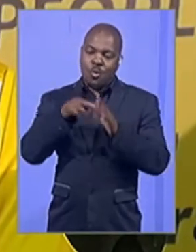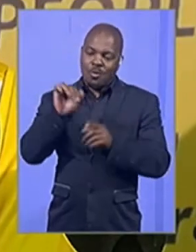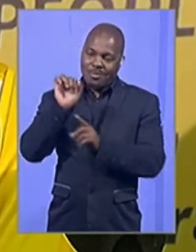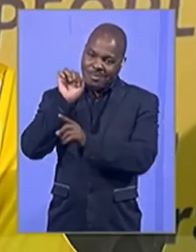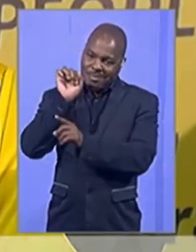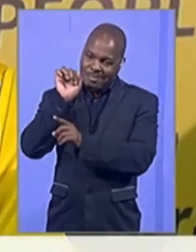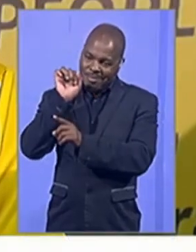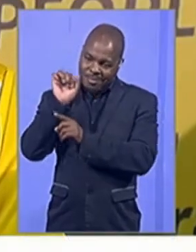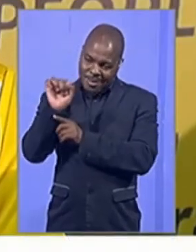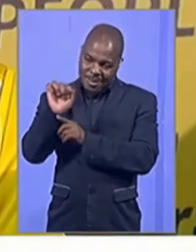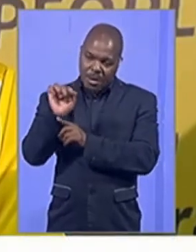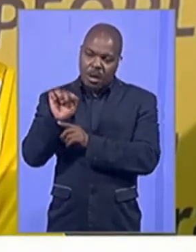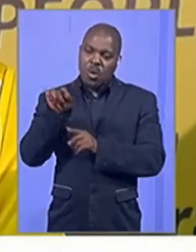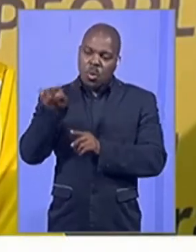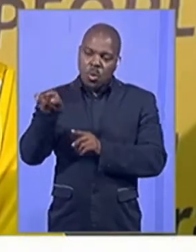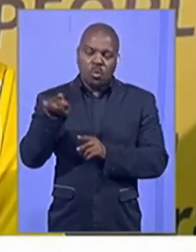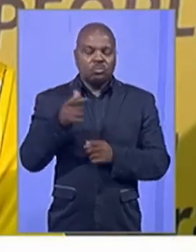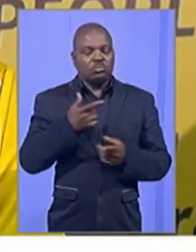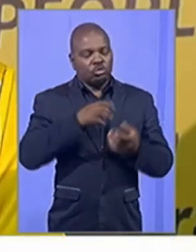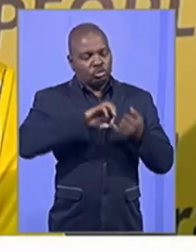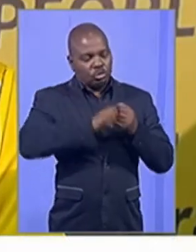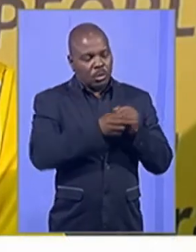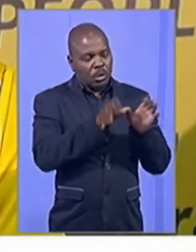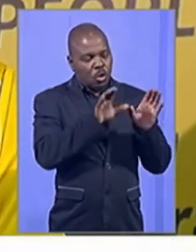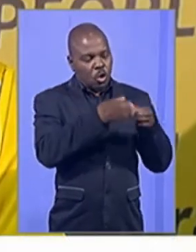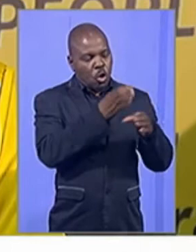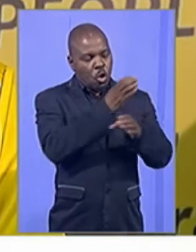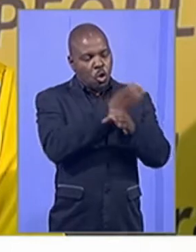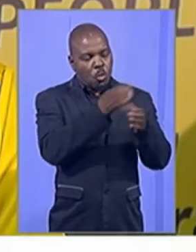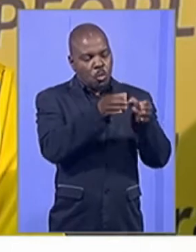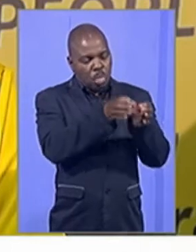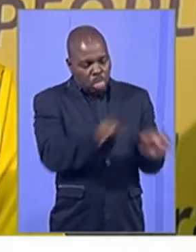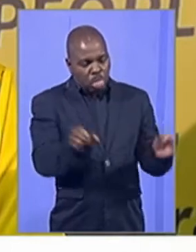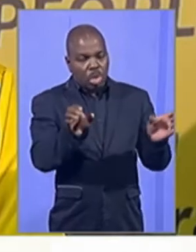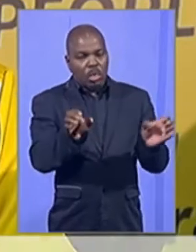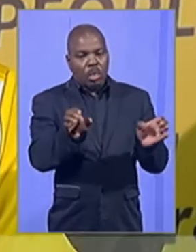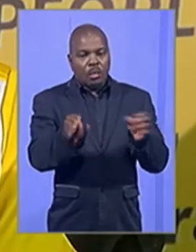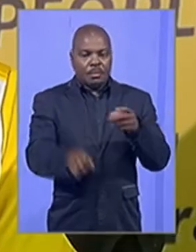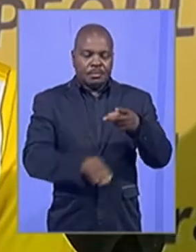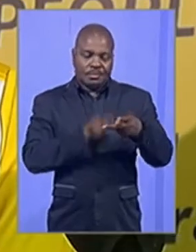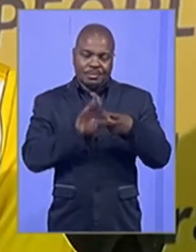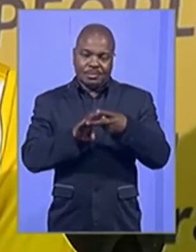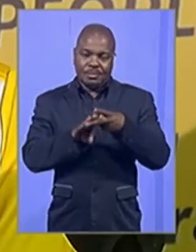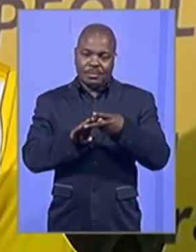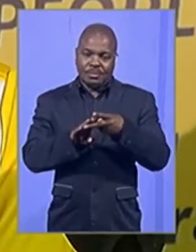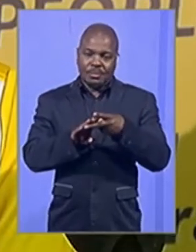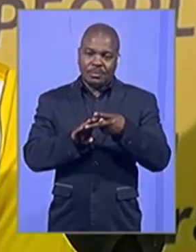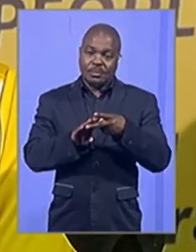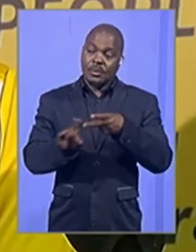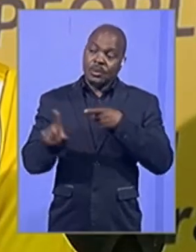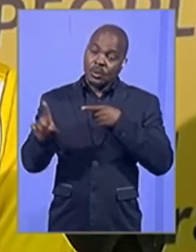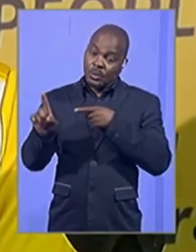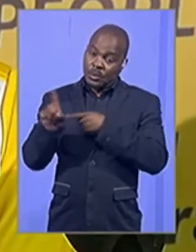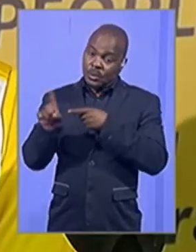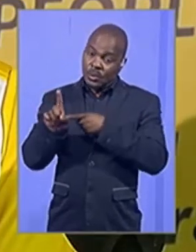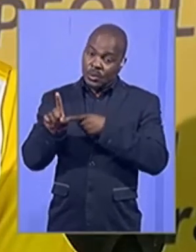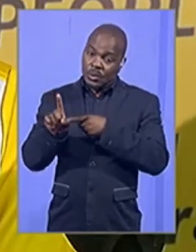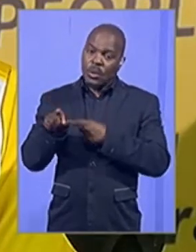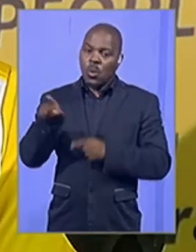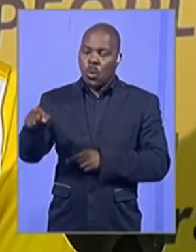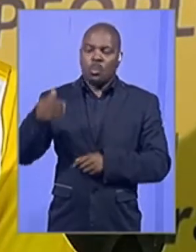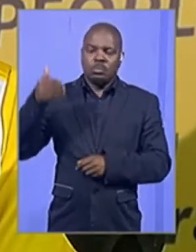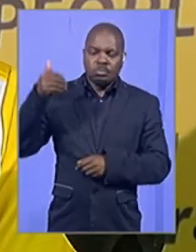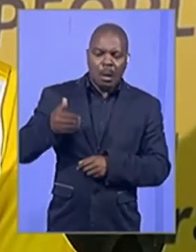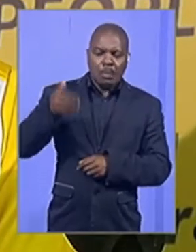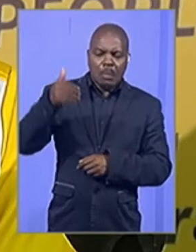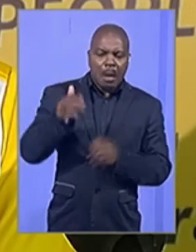in dividing Congress of the People; b, the frequent meetings he convenes